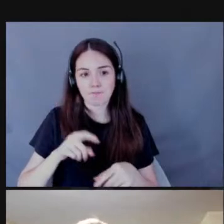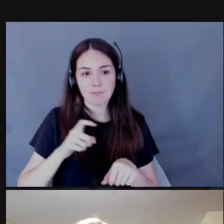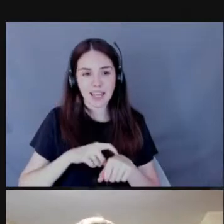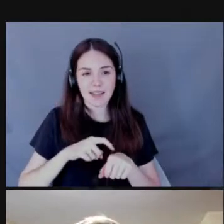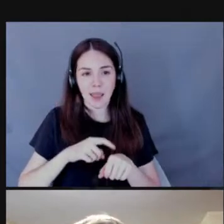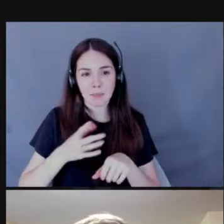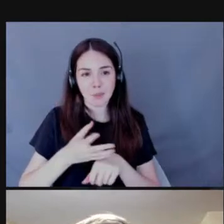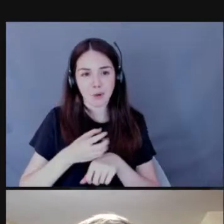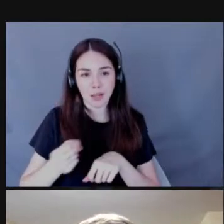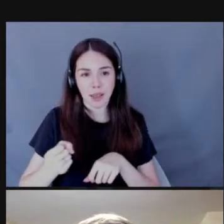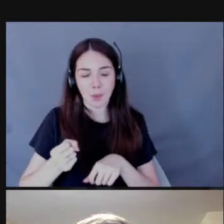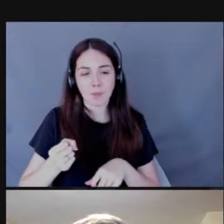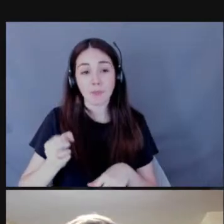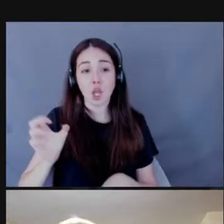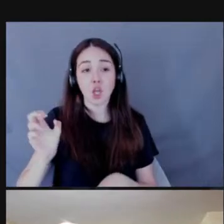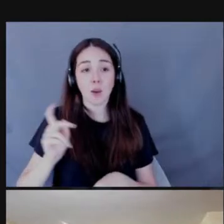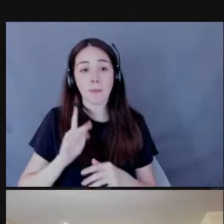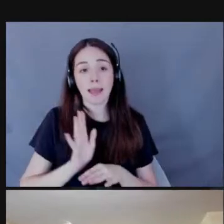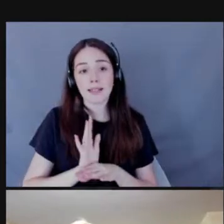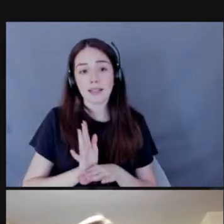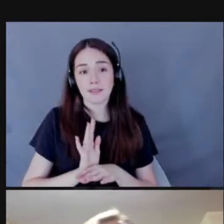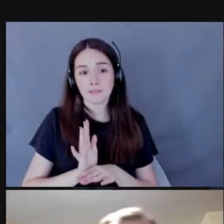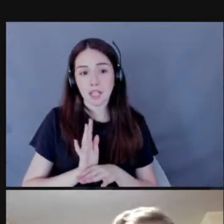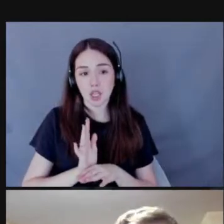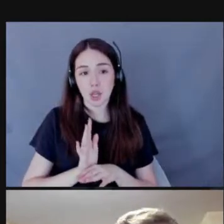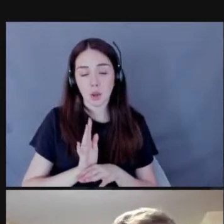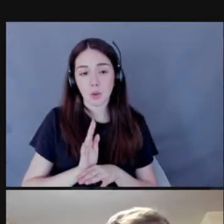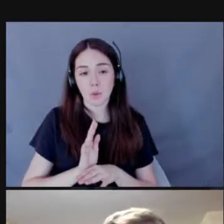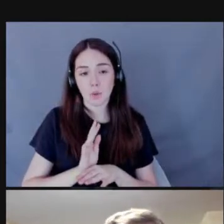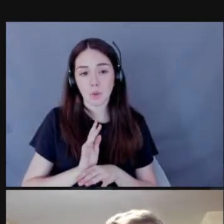To go back to the video for a second,